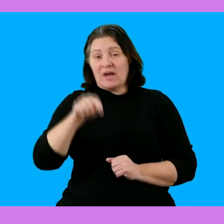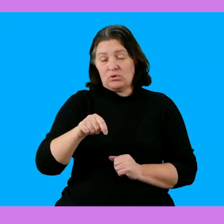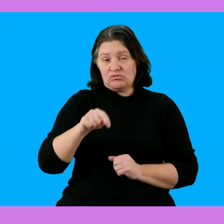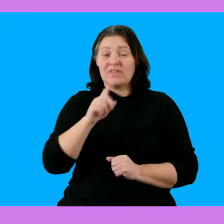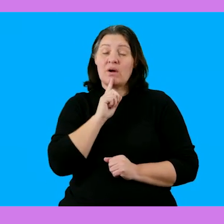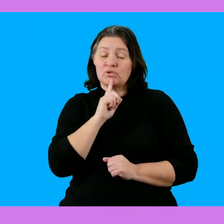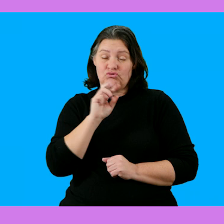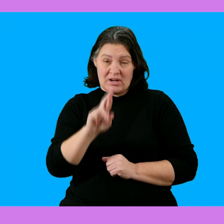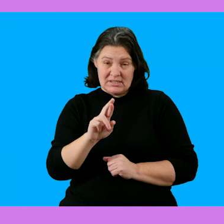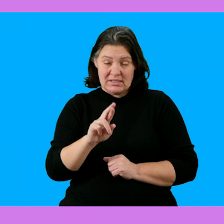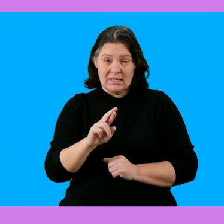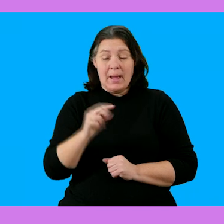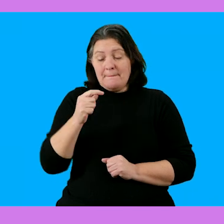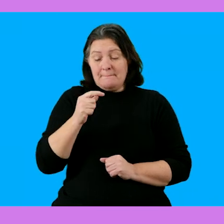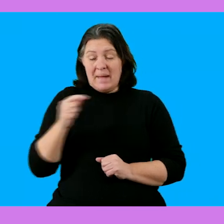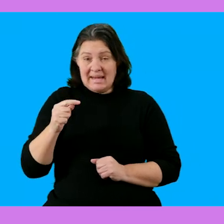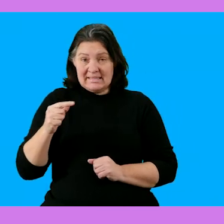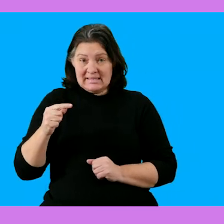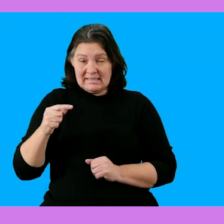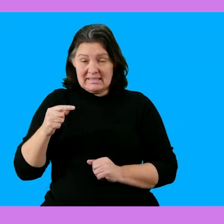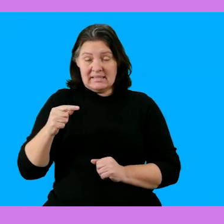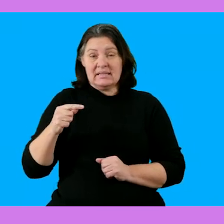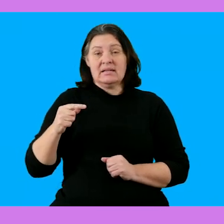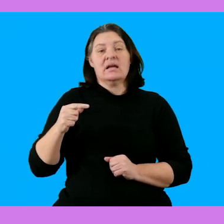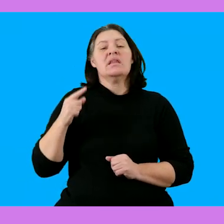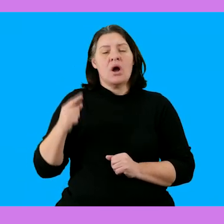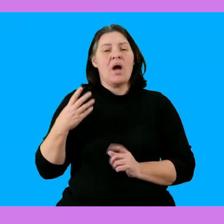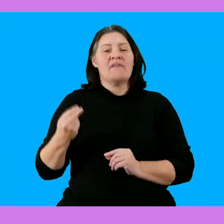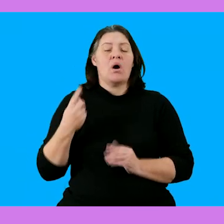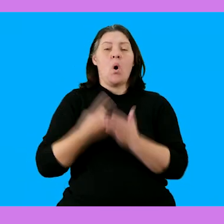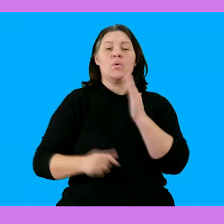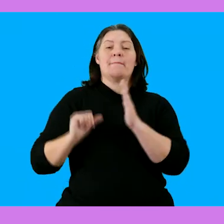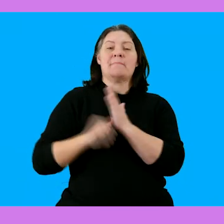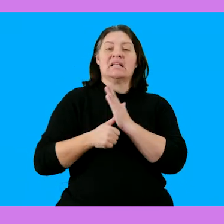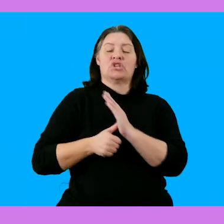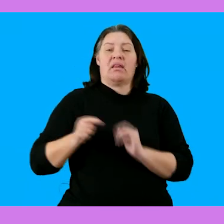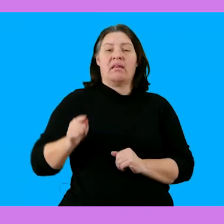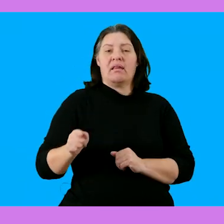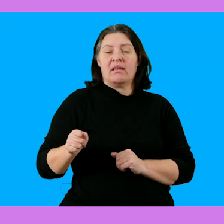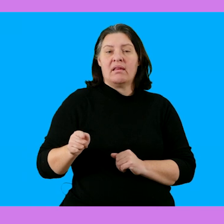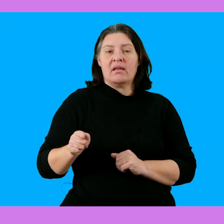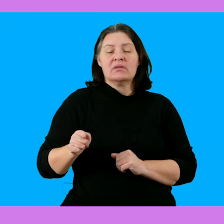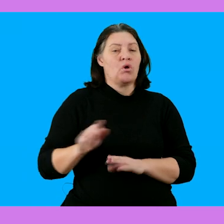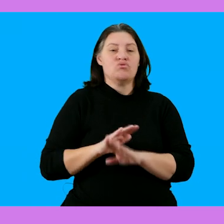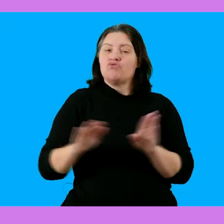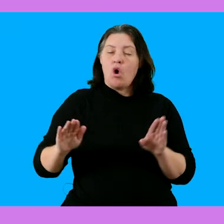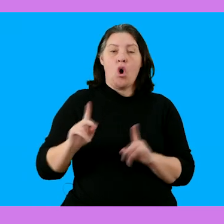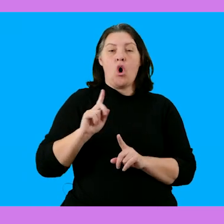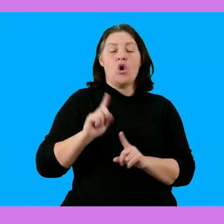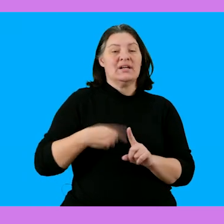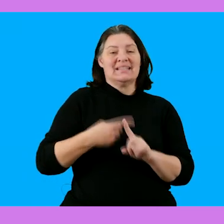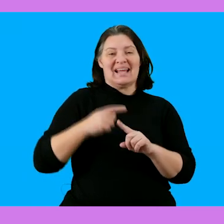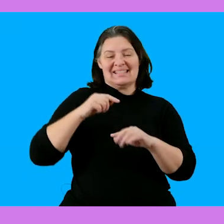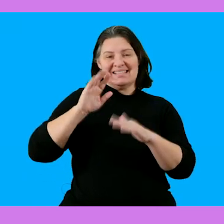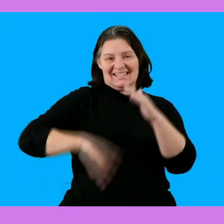363,000 rand minus, right? Here, in this case, we only have the pension fund contribution. That is a